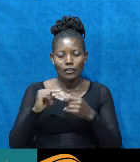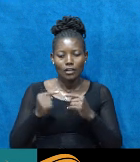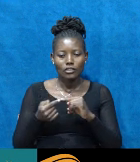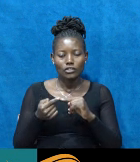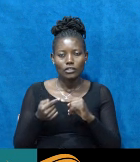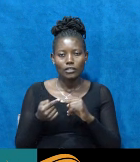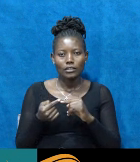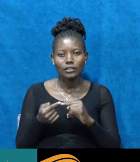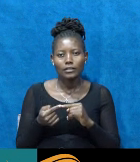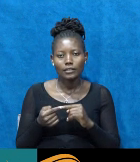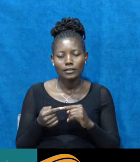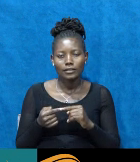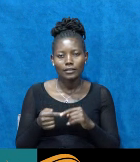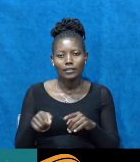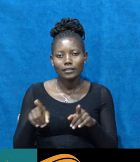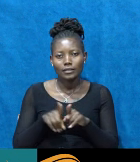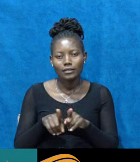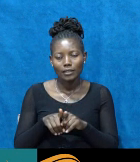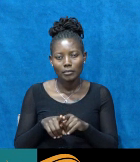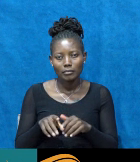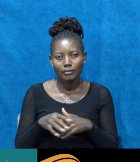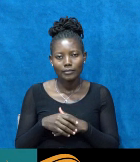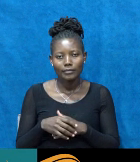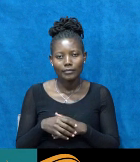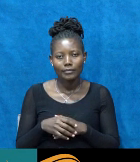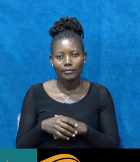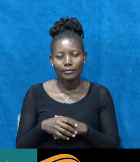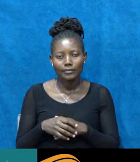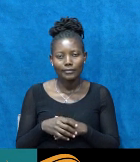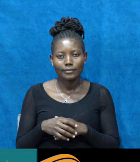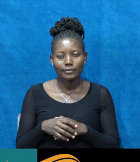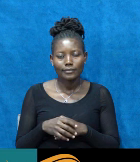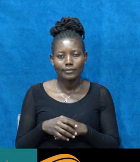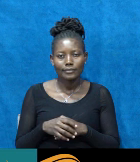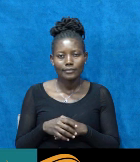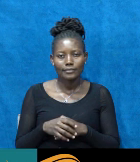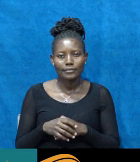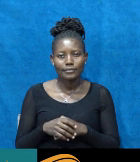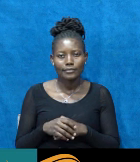I also wanted to know what are the good fats?